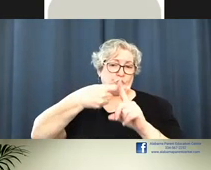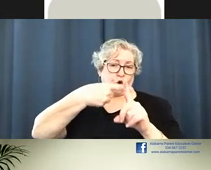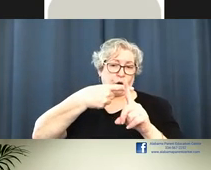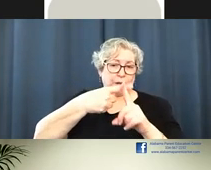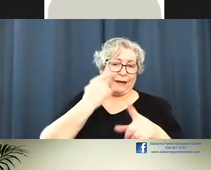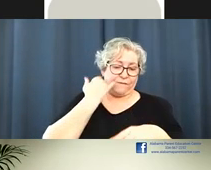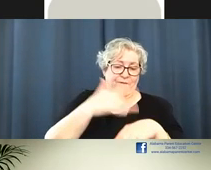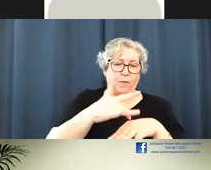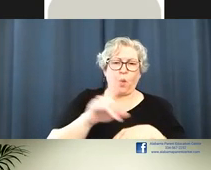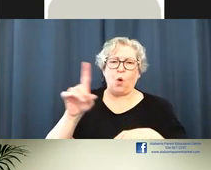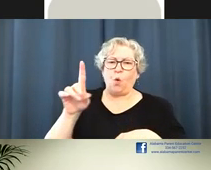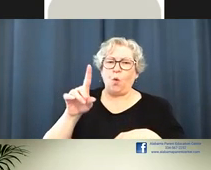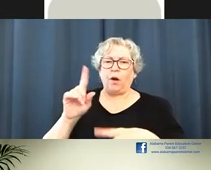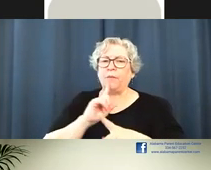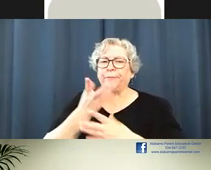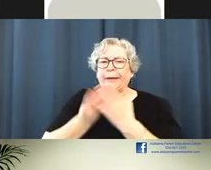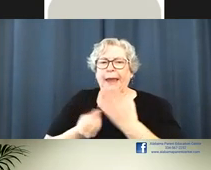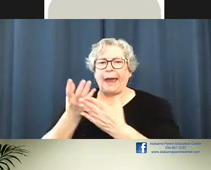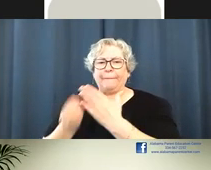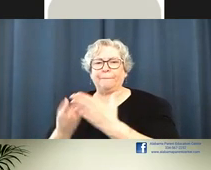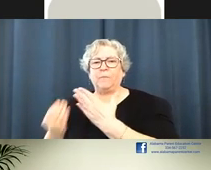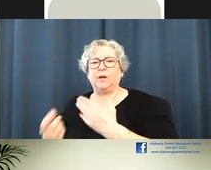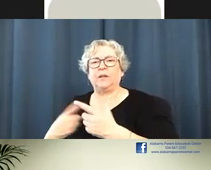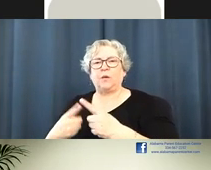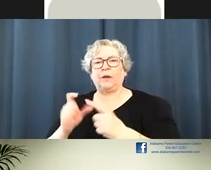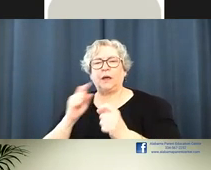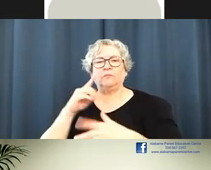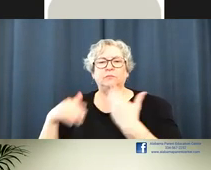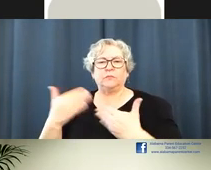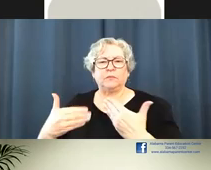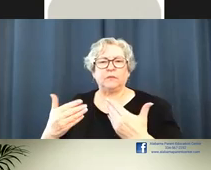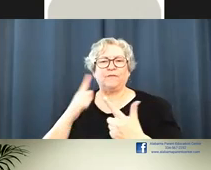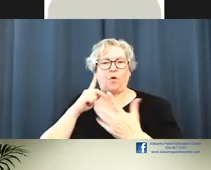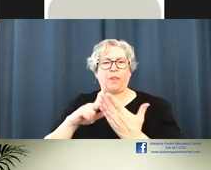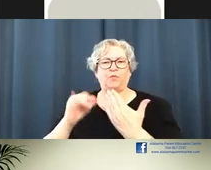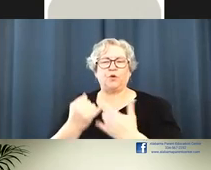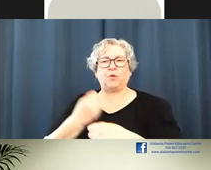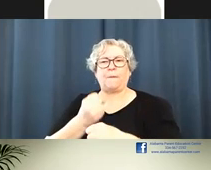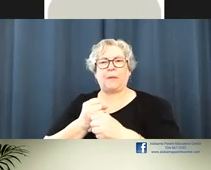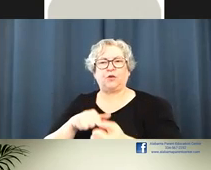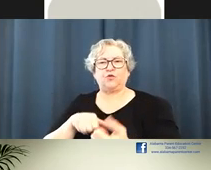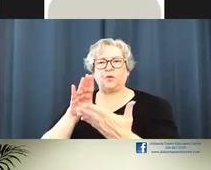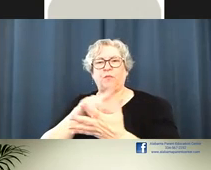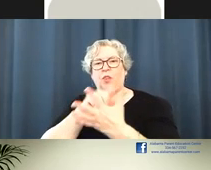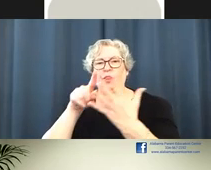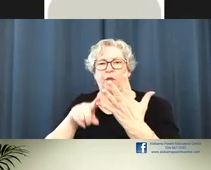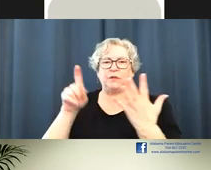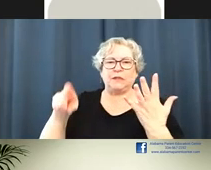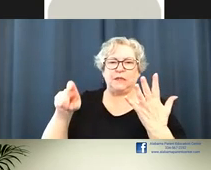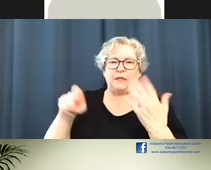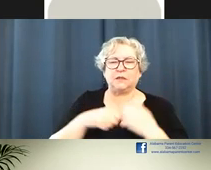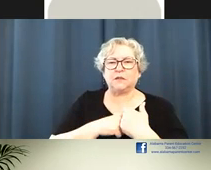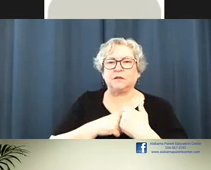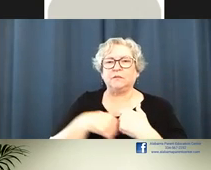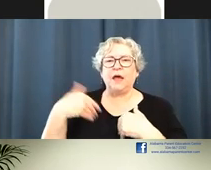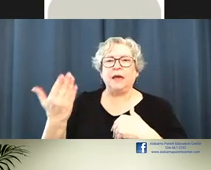And where are those gaps so that we can move forward as a project in developing and addressing those particular needs? Next